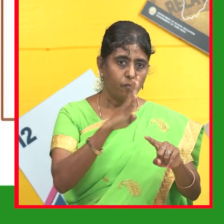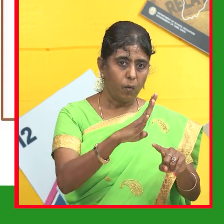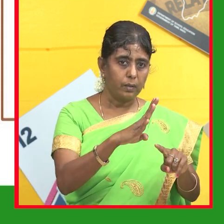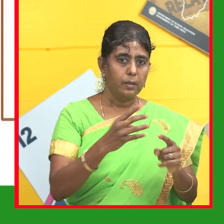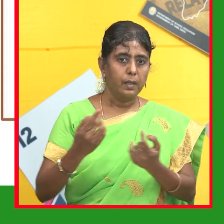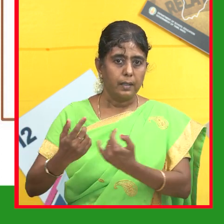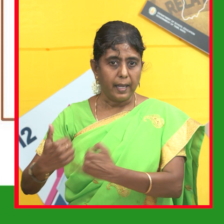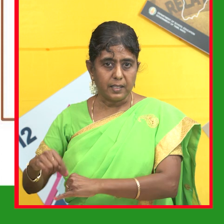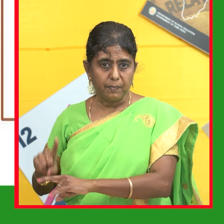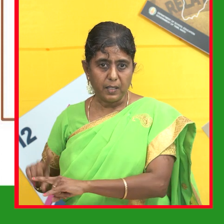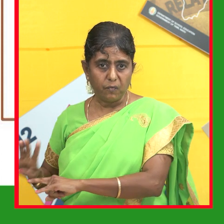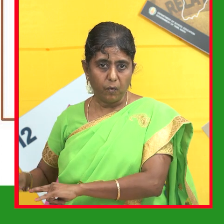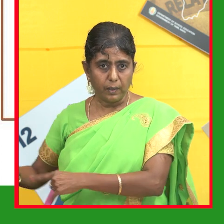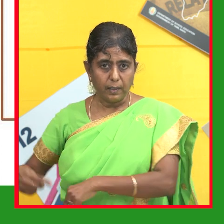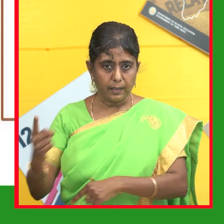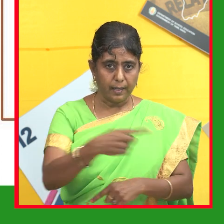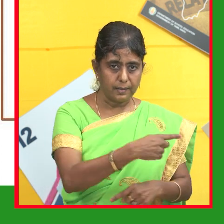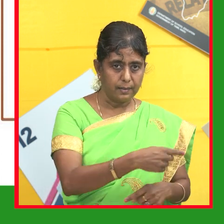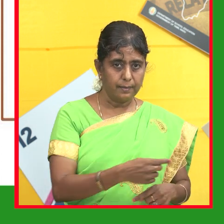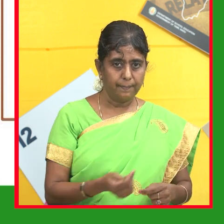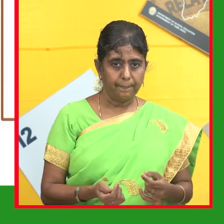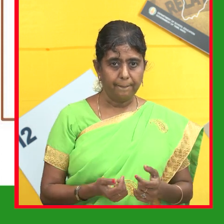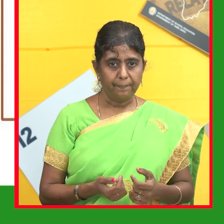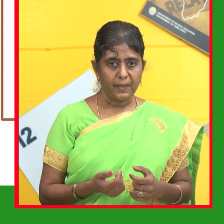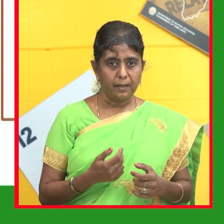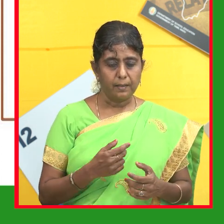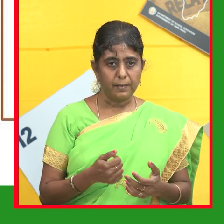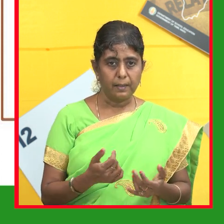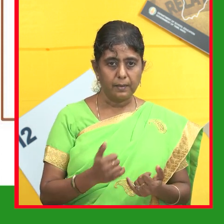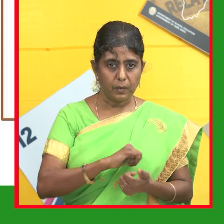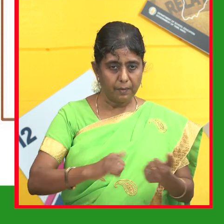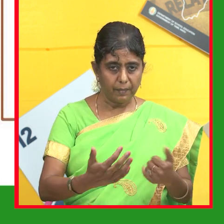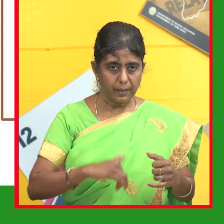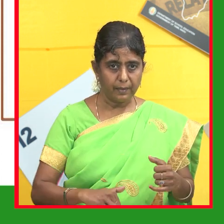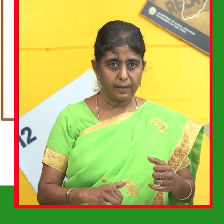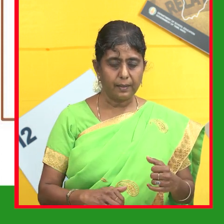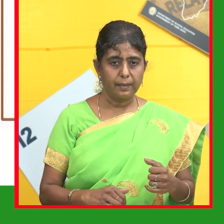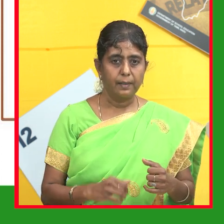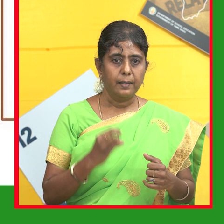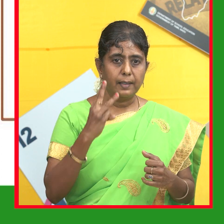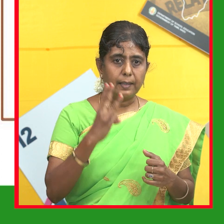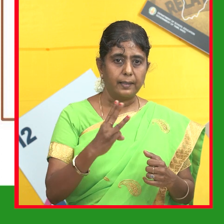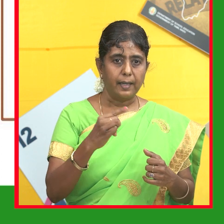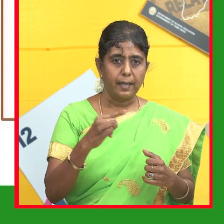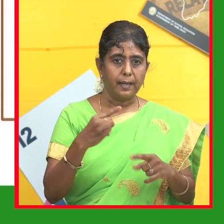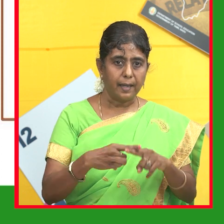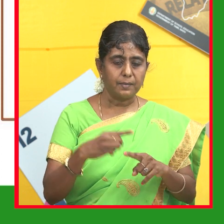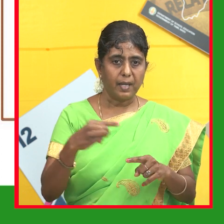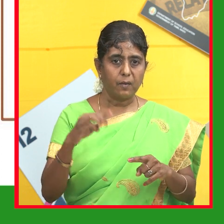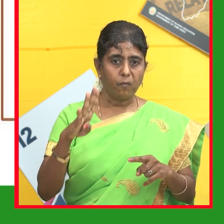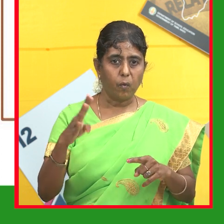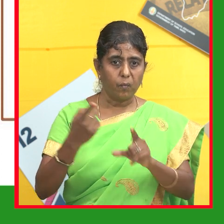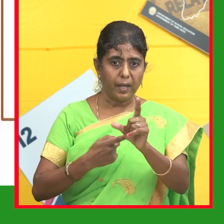x plus 4 and x plus 4, we may cancel it. And write the remaining. What is the remaining? 3x